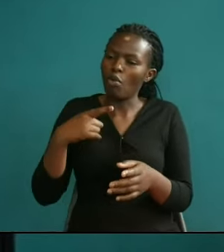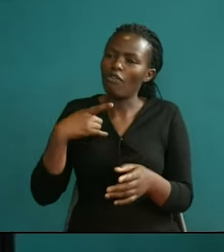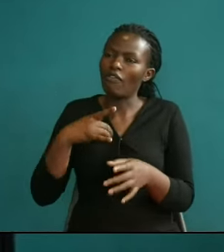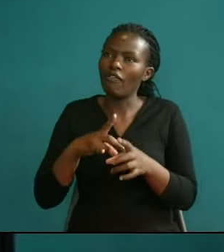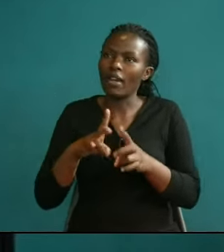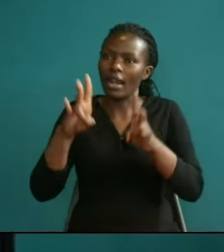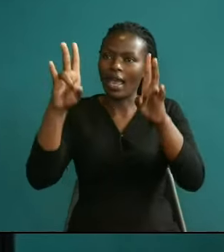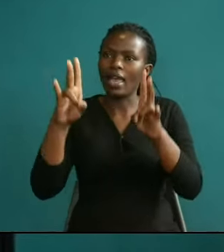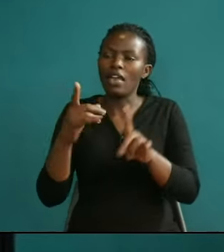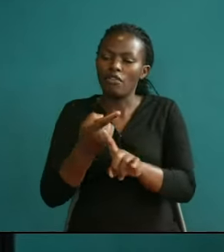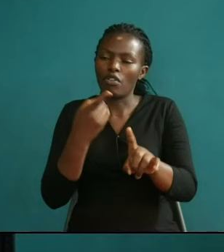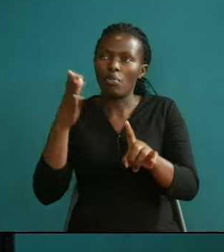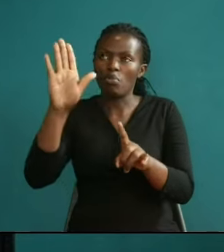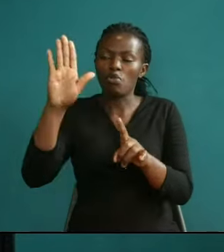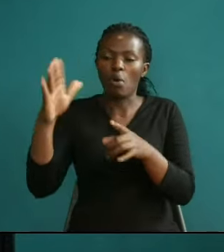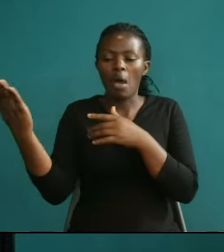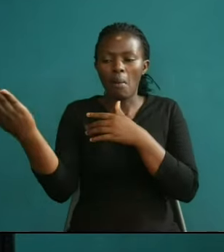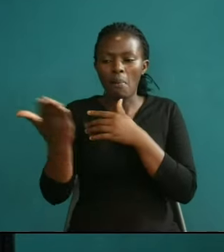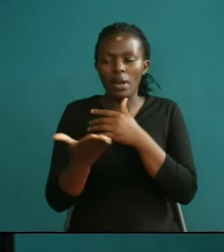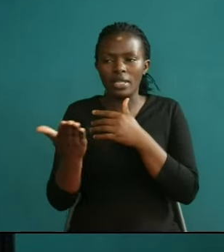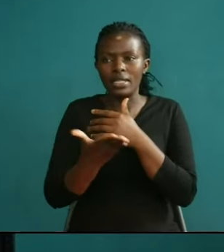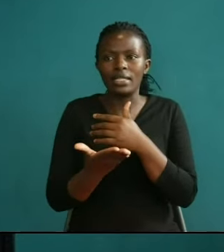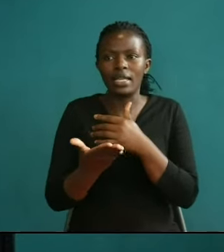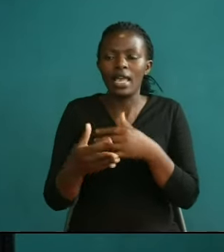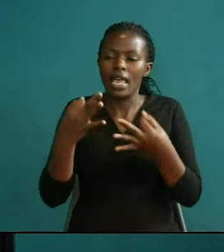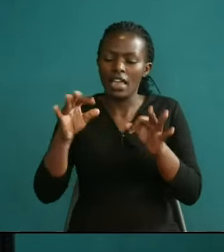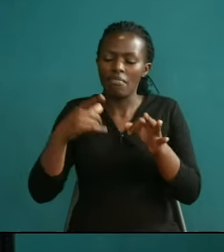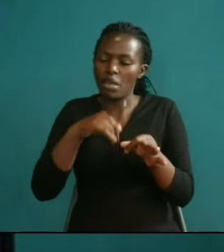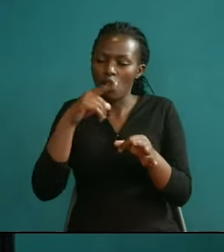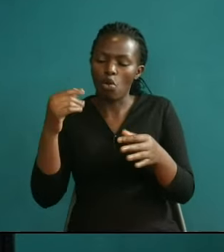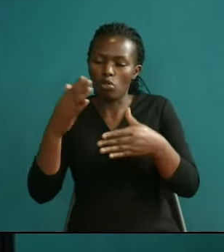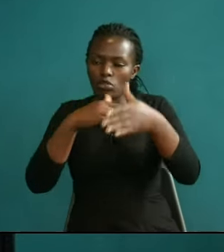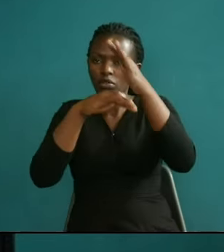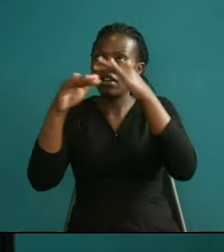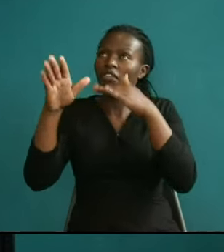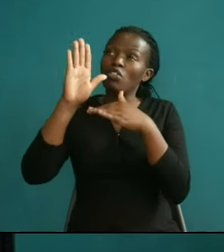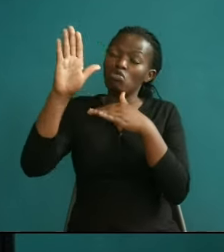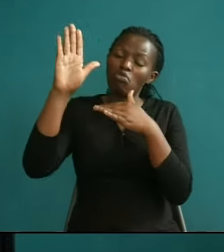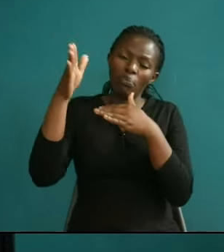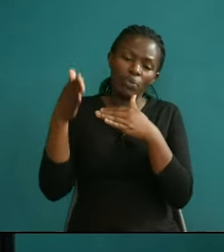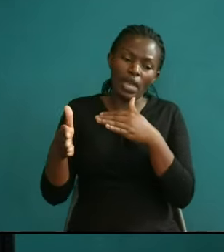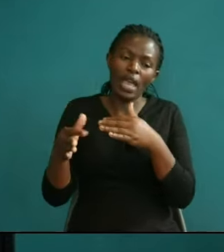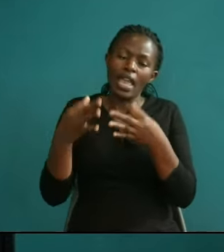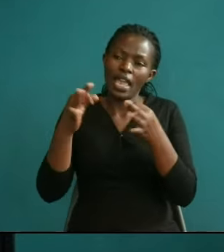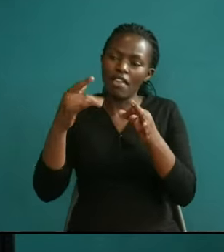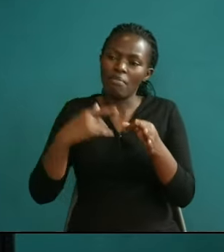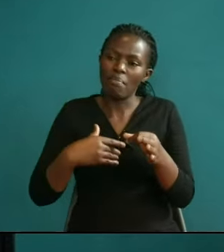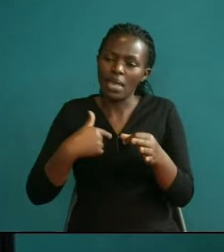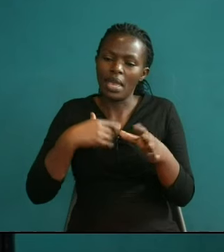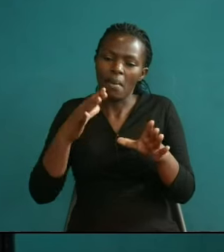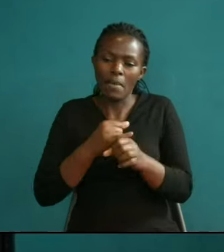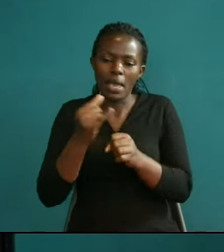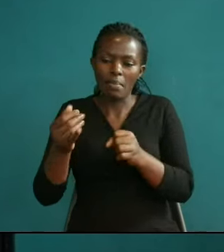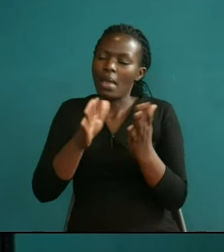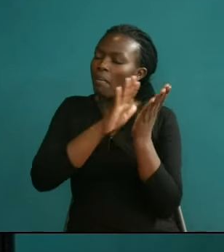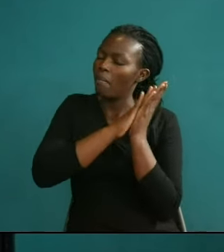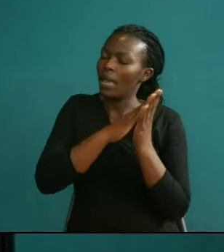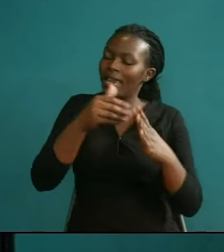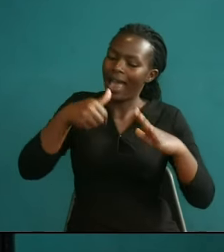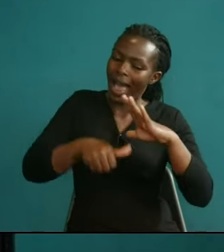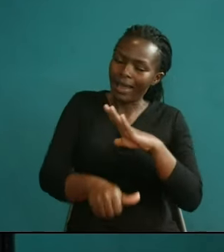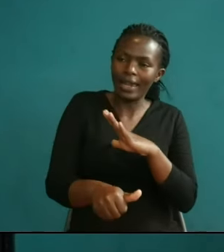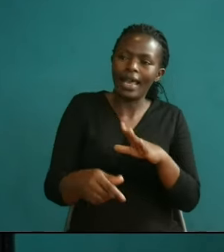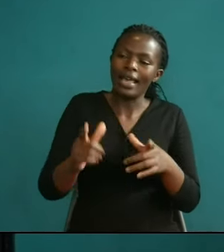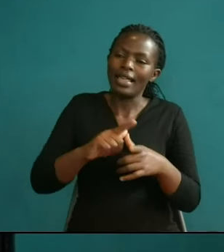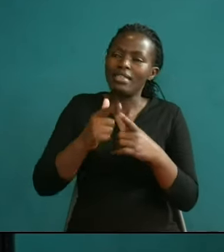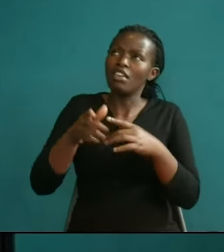into heaven, you are there. If I make my bed in hell, behold, you are there. If I take the wings of the morning